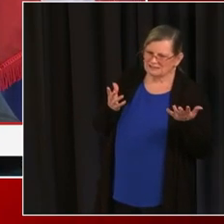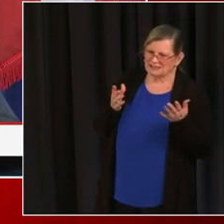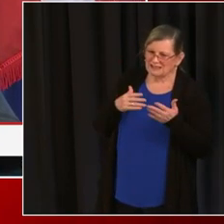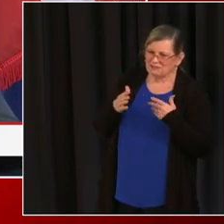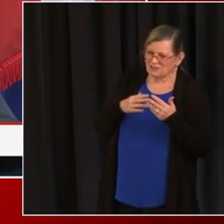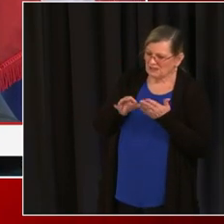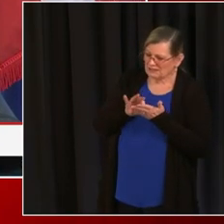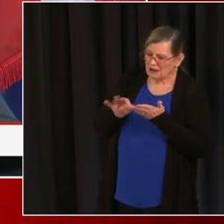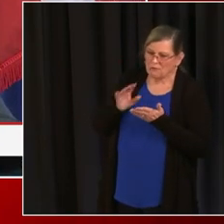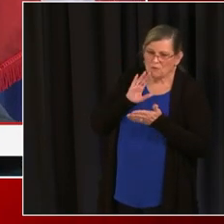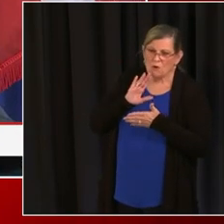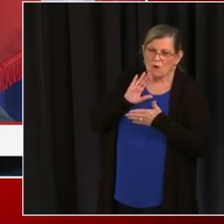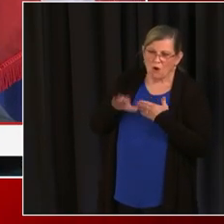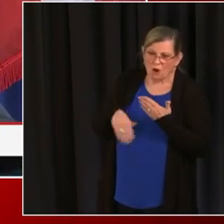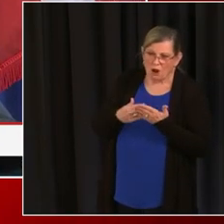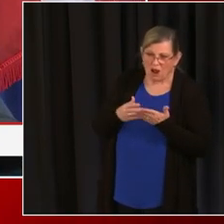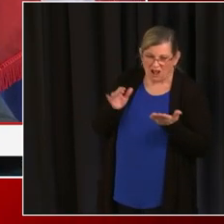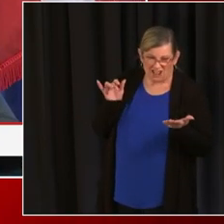accounting for all of that,